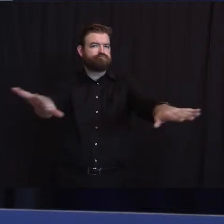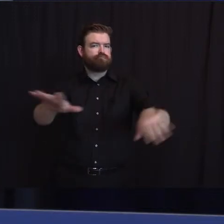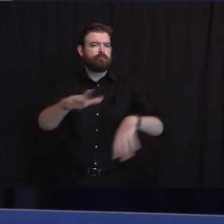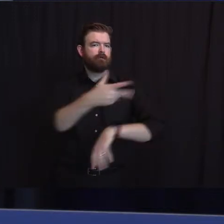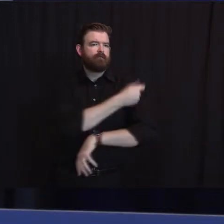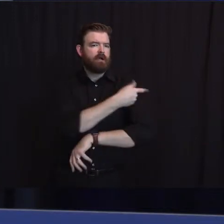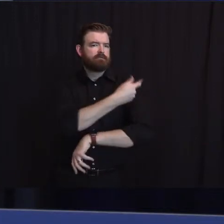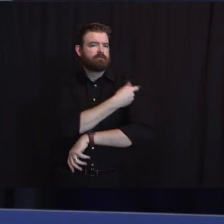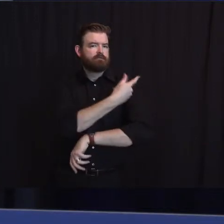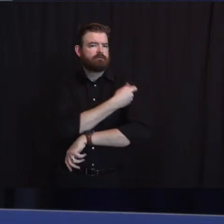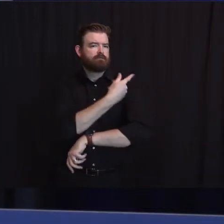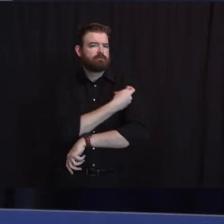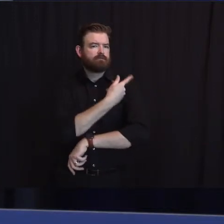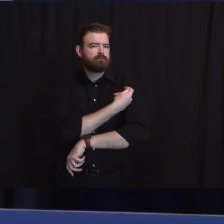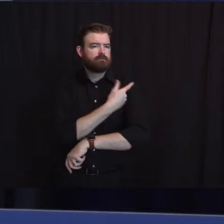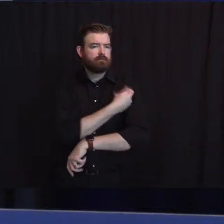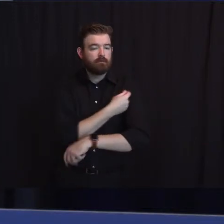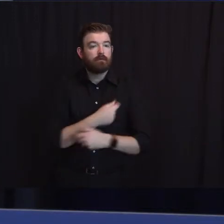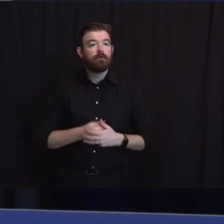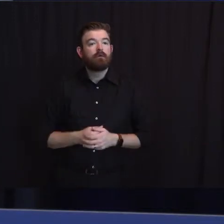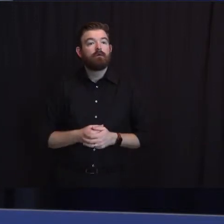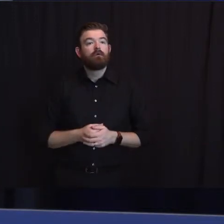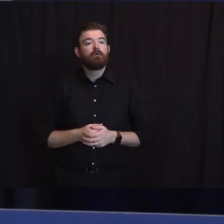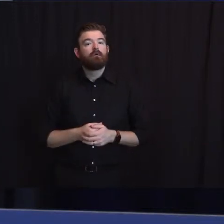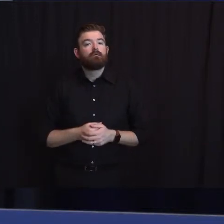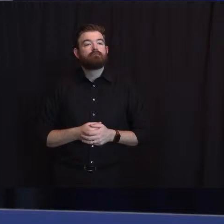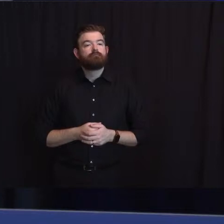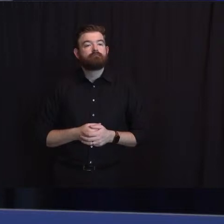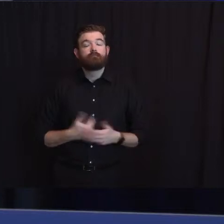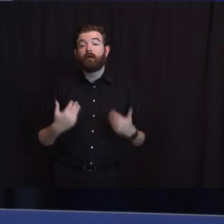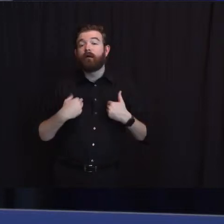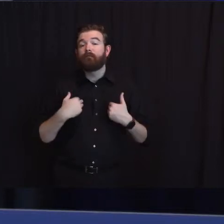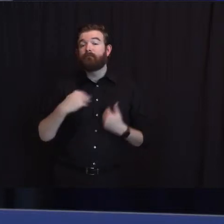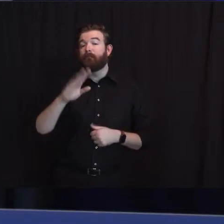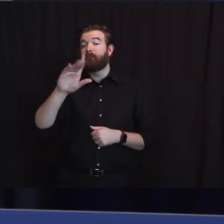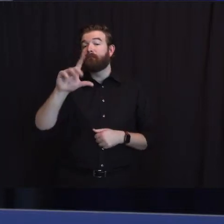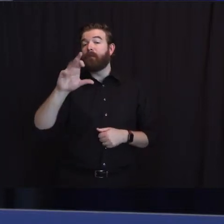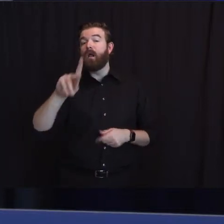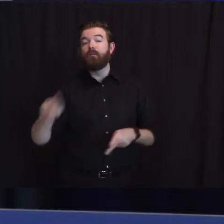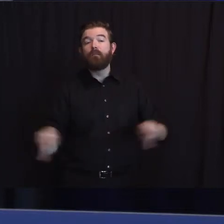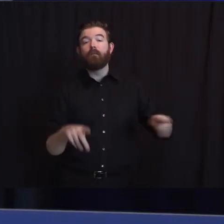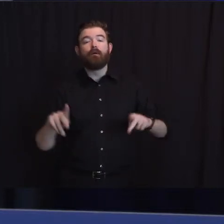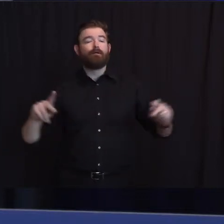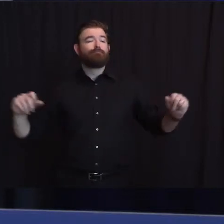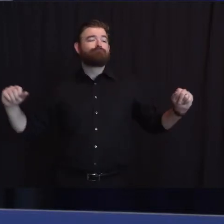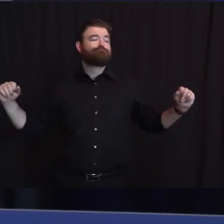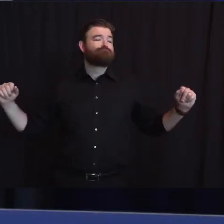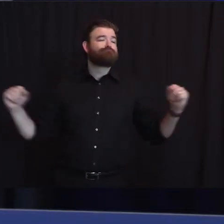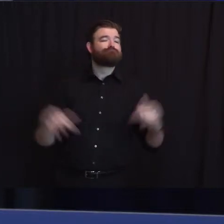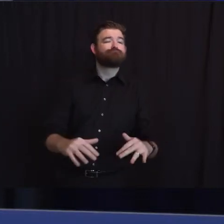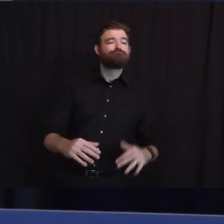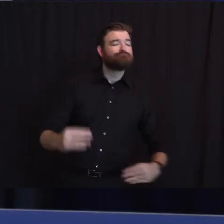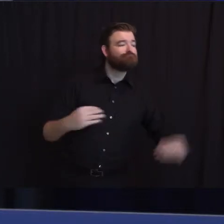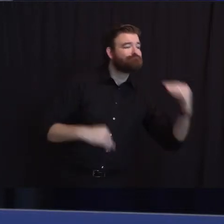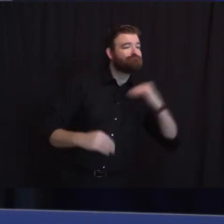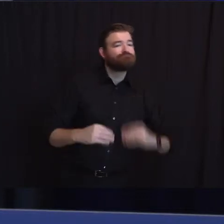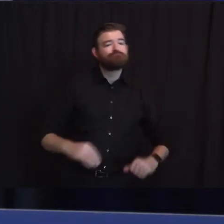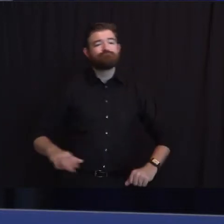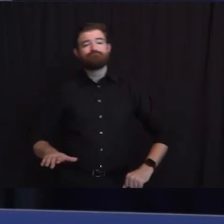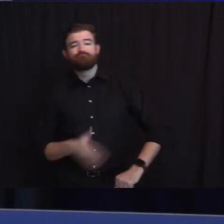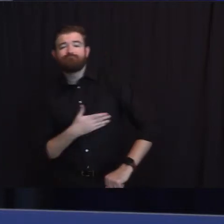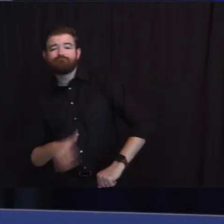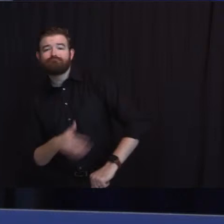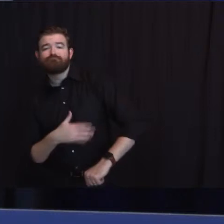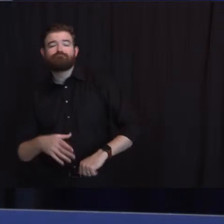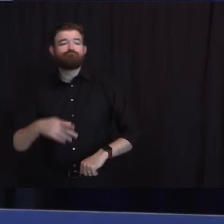of feel and a trusted and community atmosphere with a mix of food, music, and prizes in order to break down barriers to